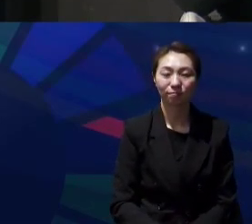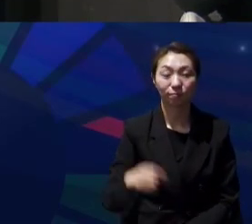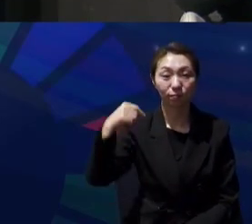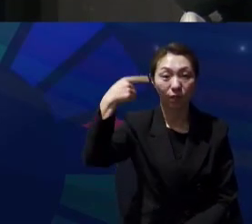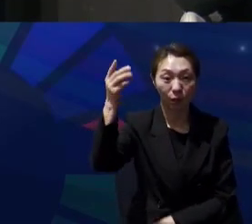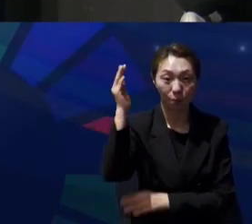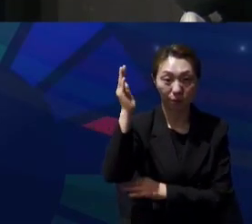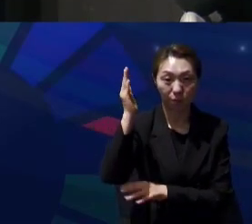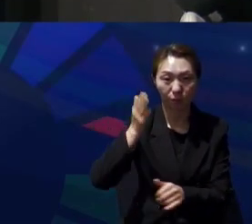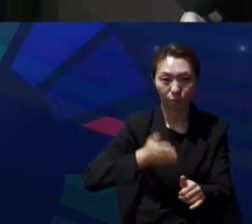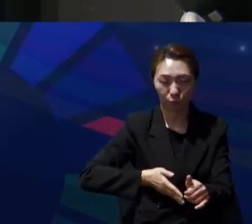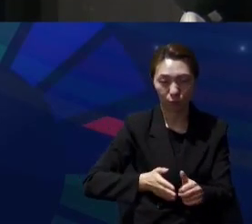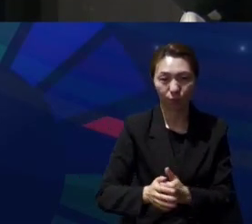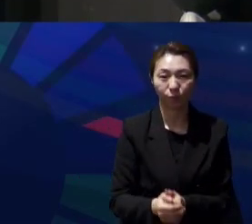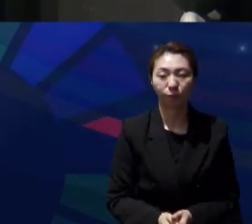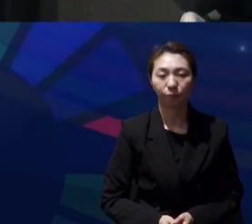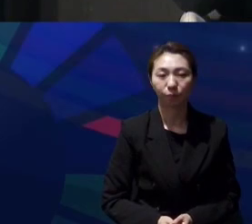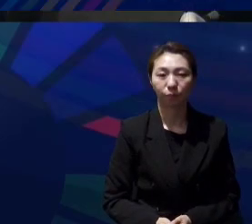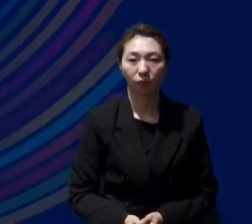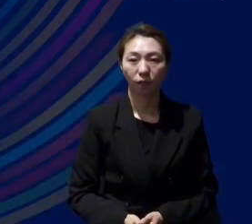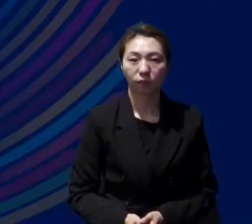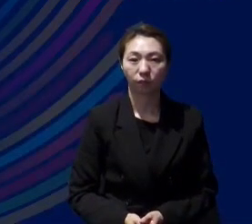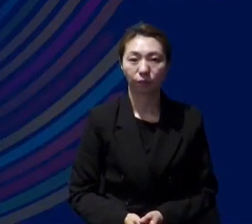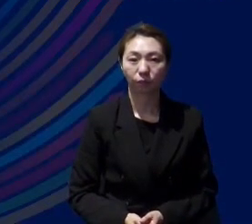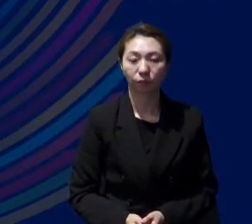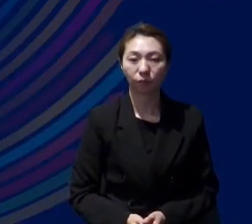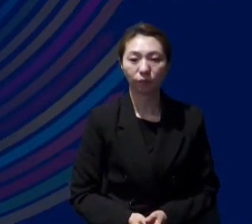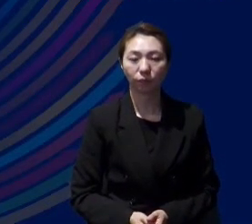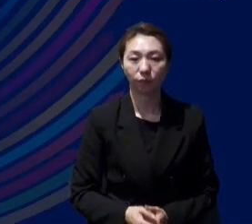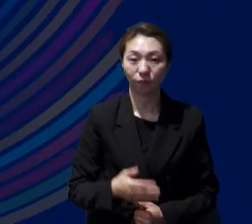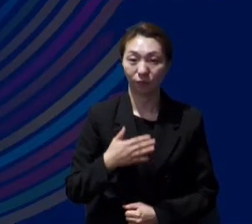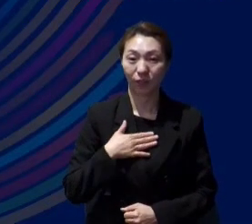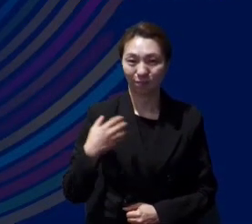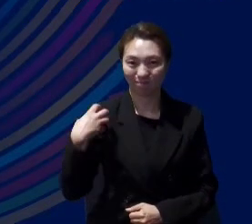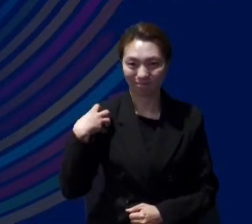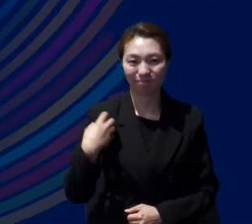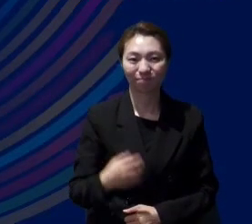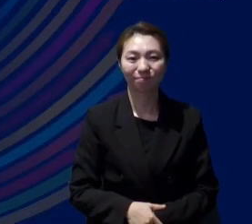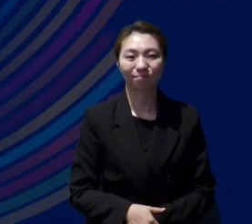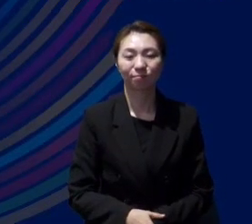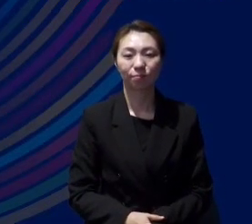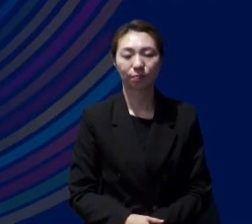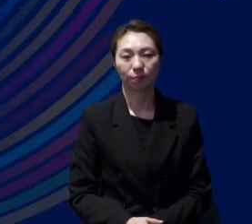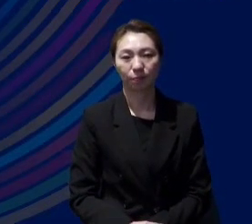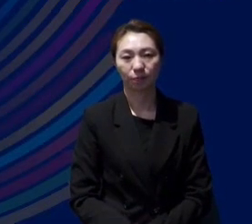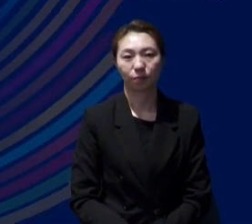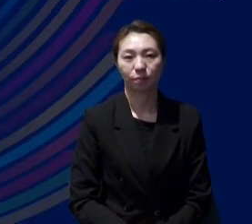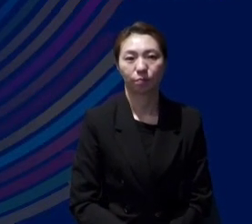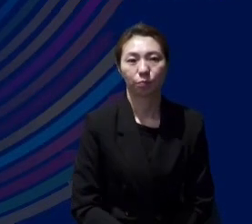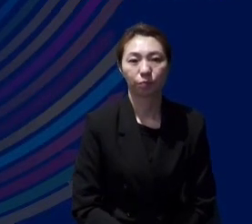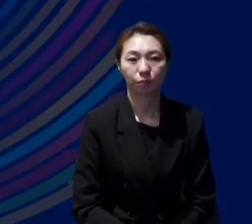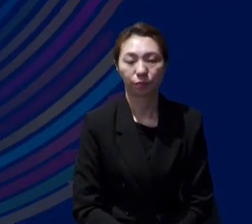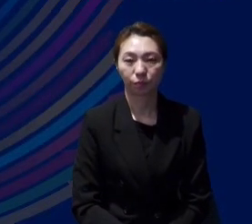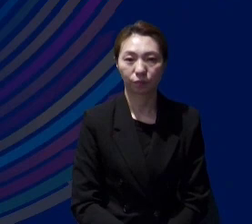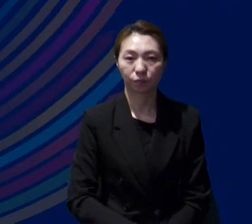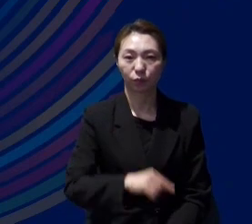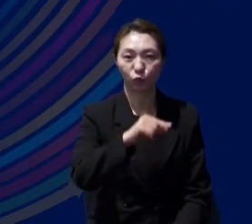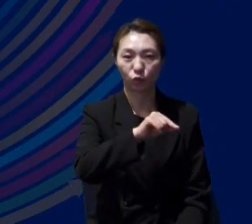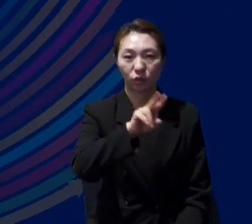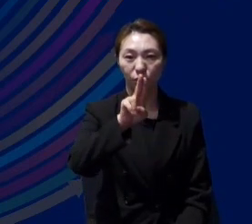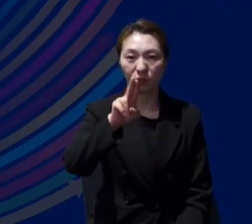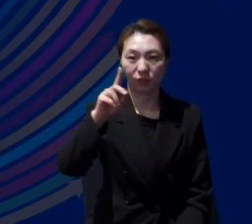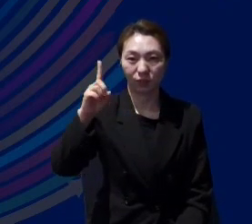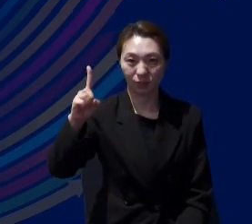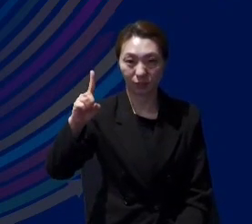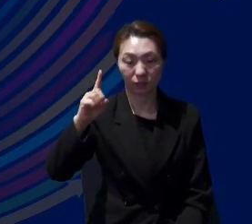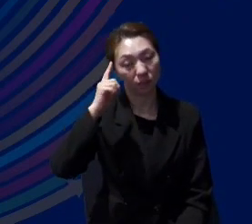slide? I would like to show some examples of a GBD study in our country,